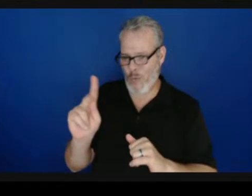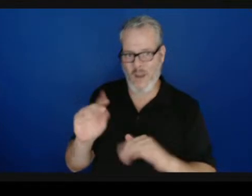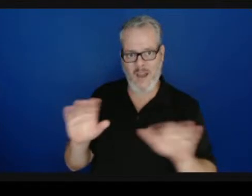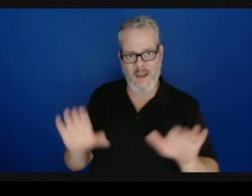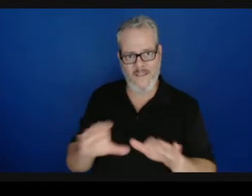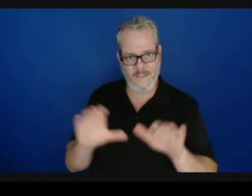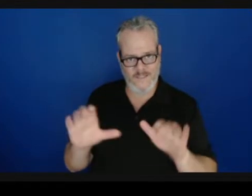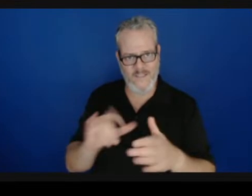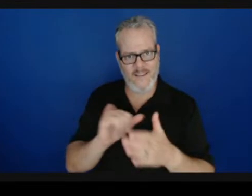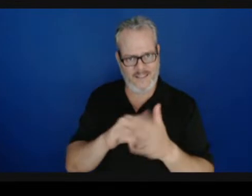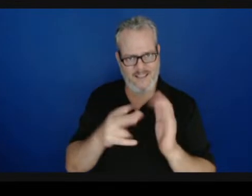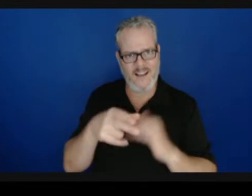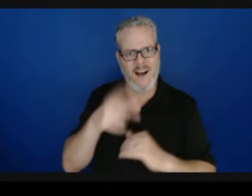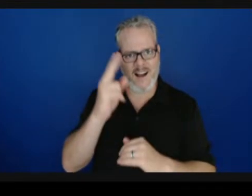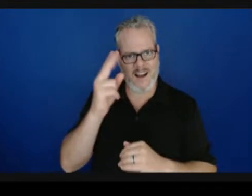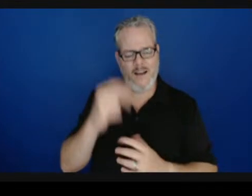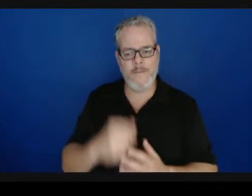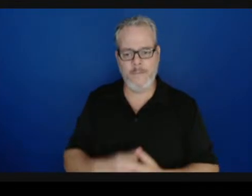as is typical here.